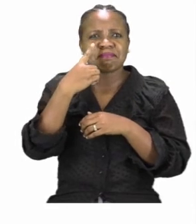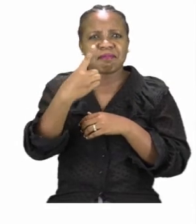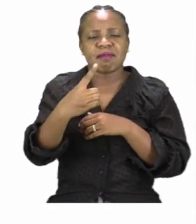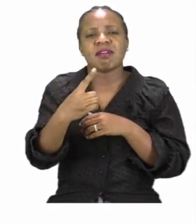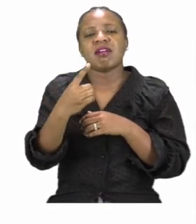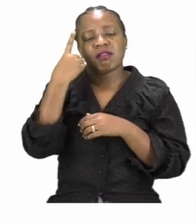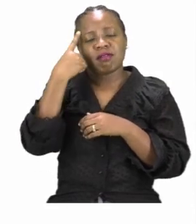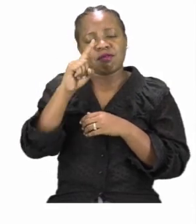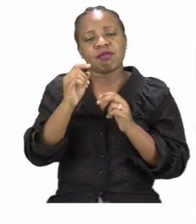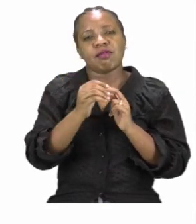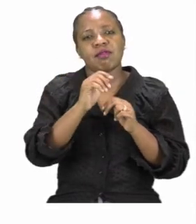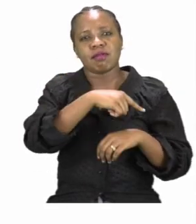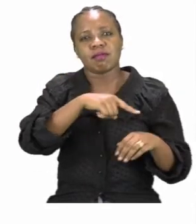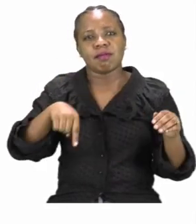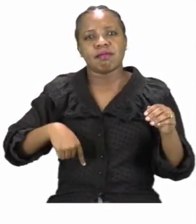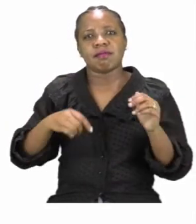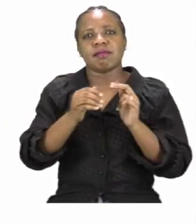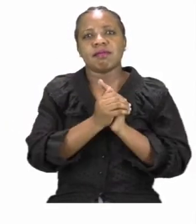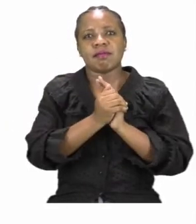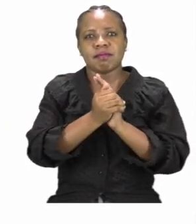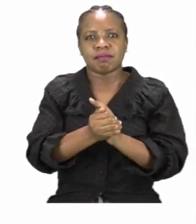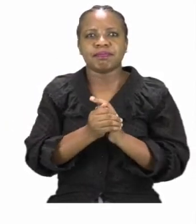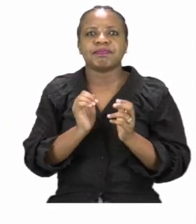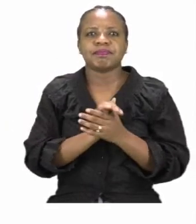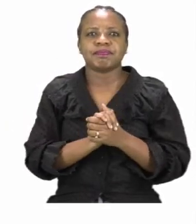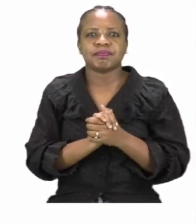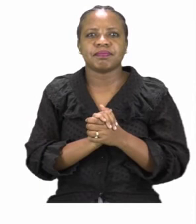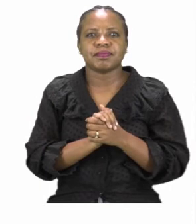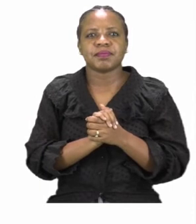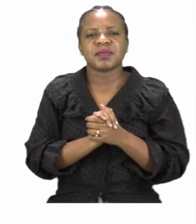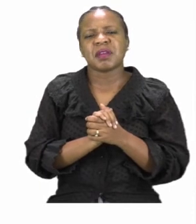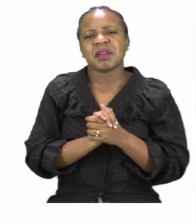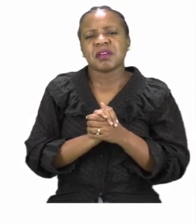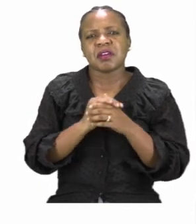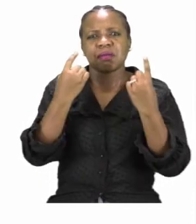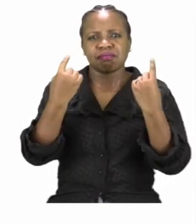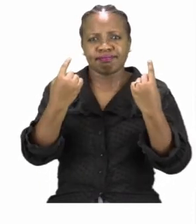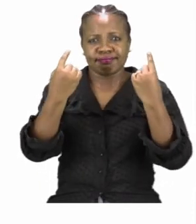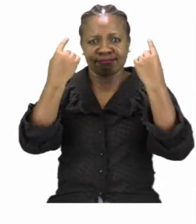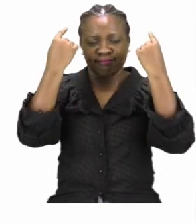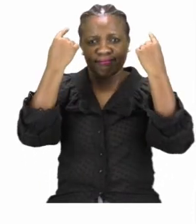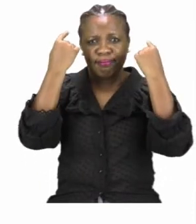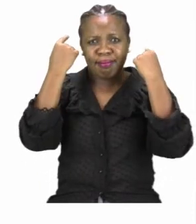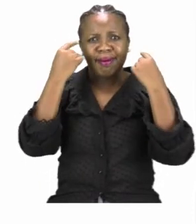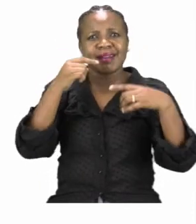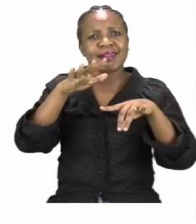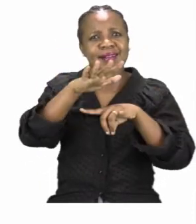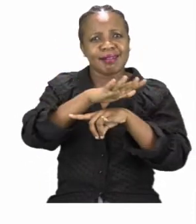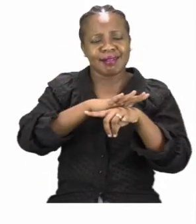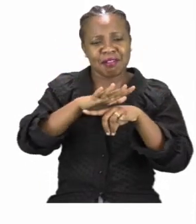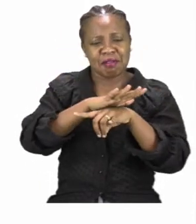an antelope which is renowned for its courage, elegance, and